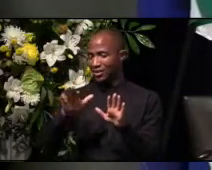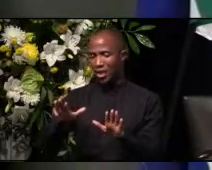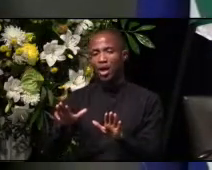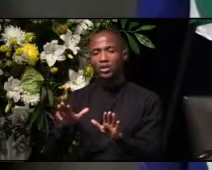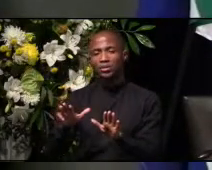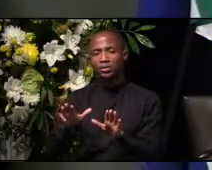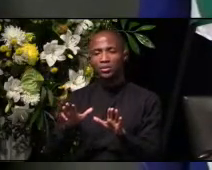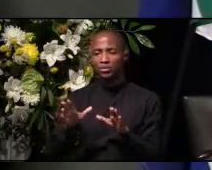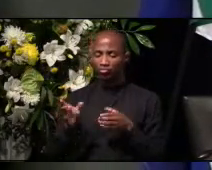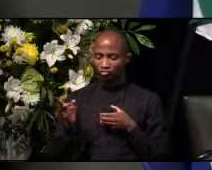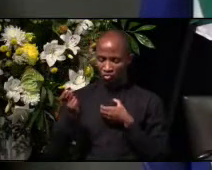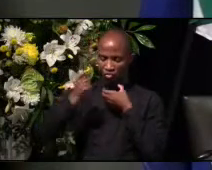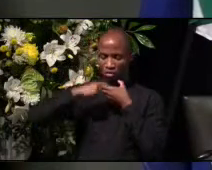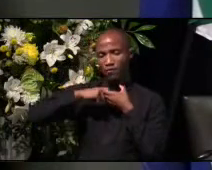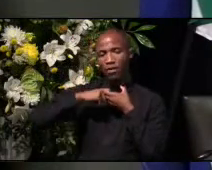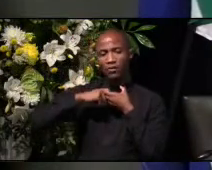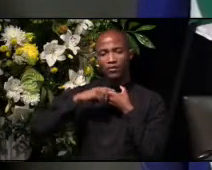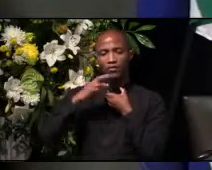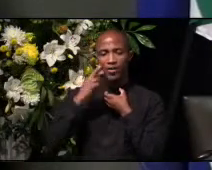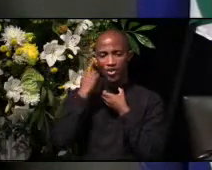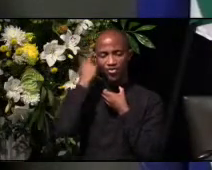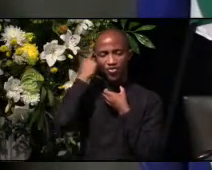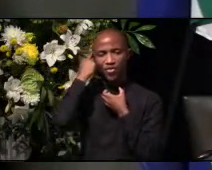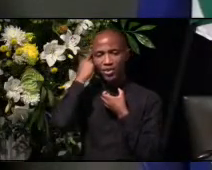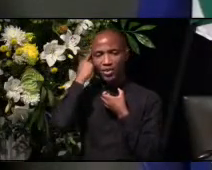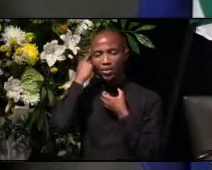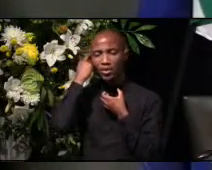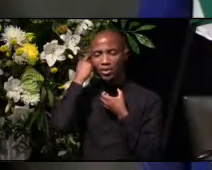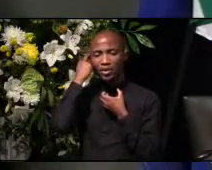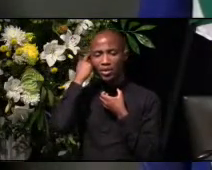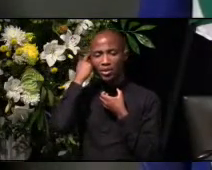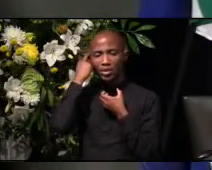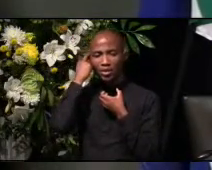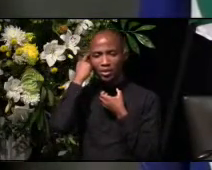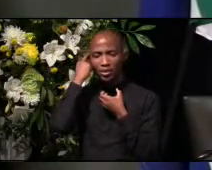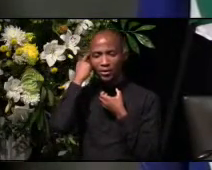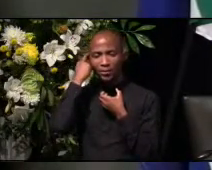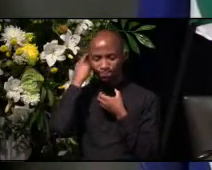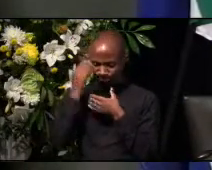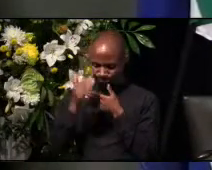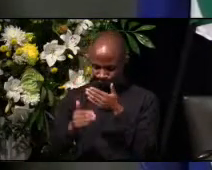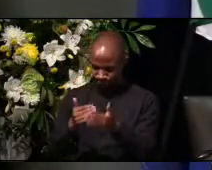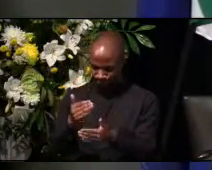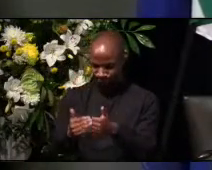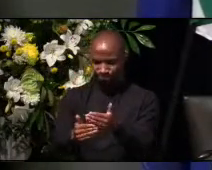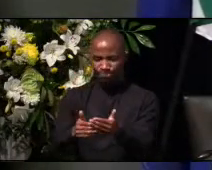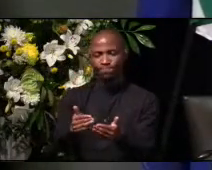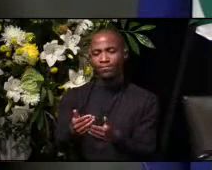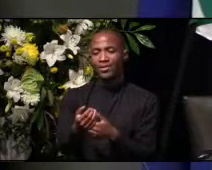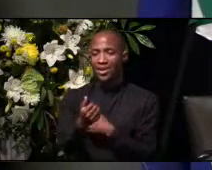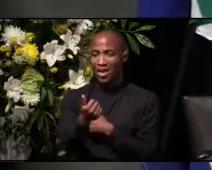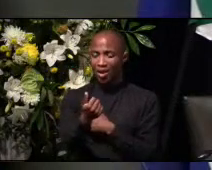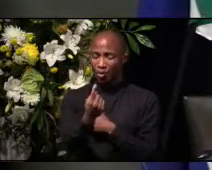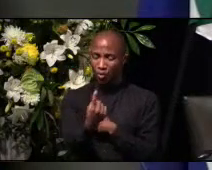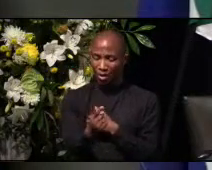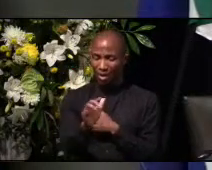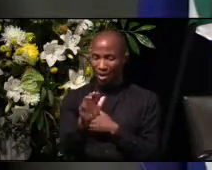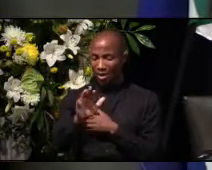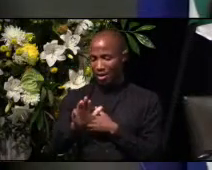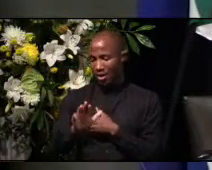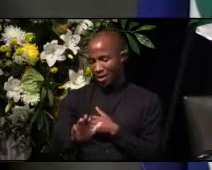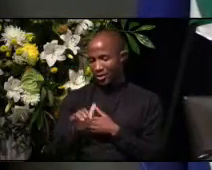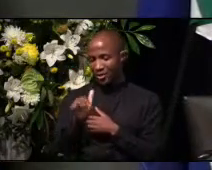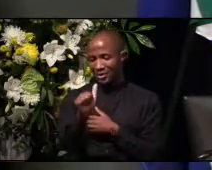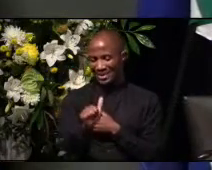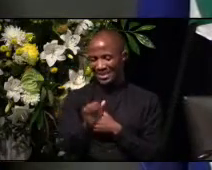Party and a little 20 years later in 1963 and for 10 years became when he became the